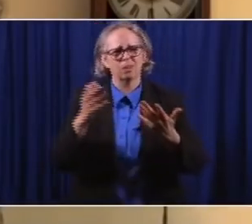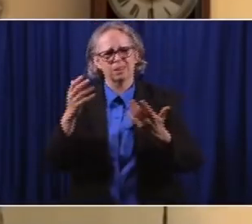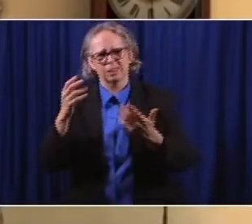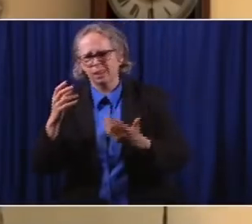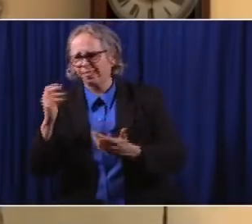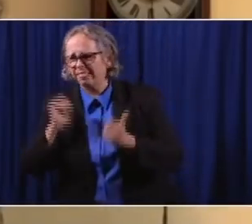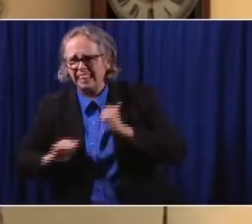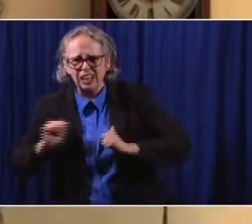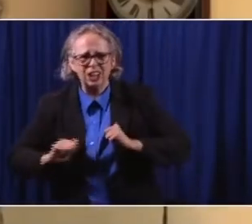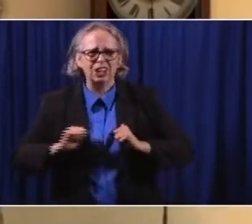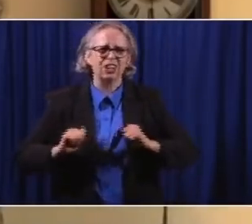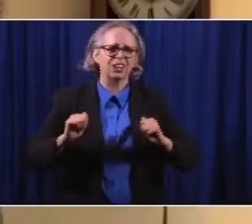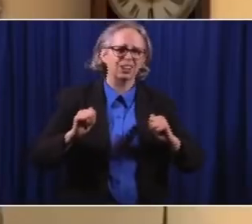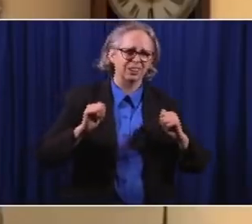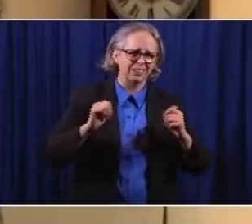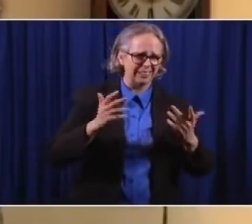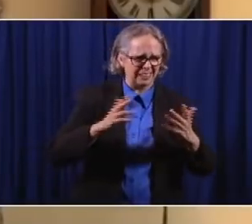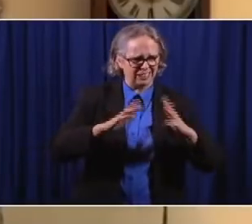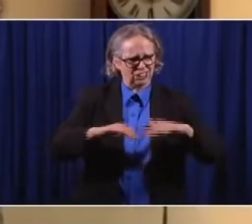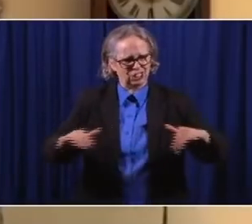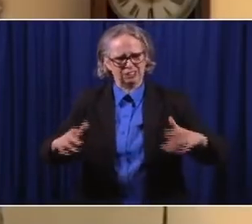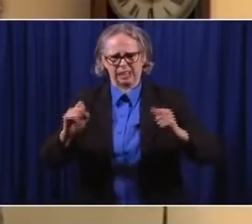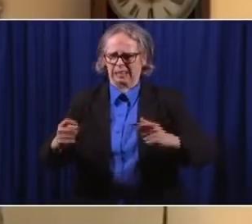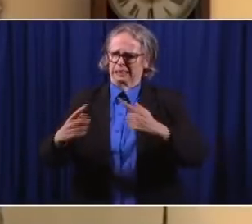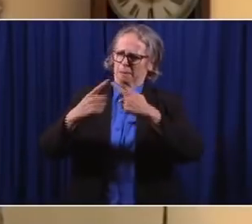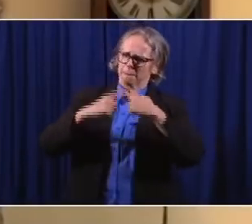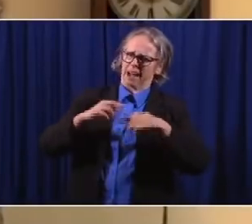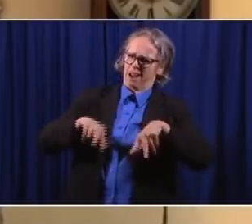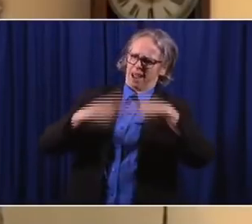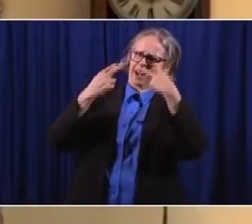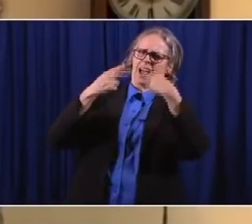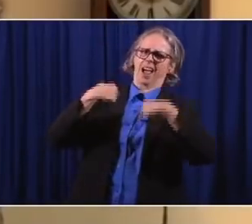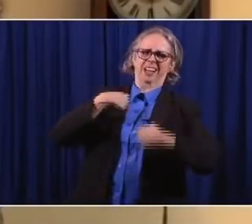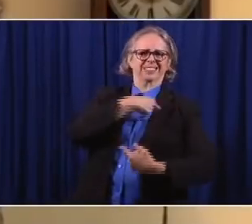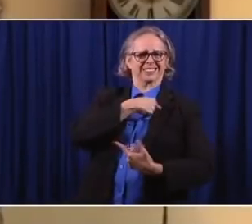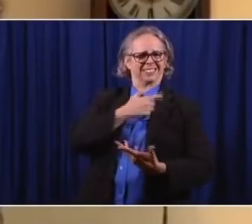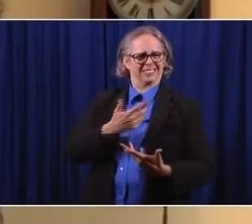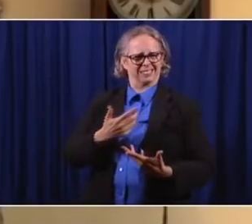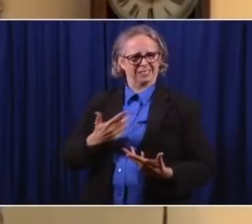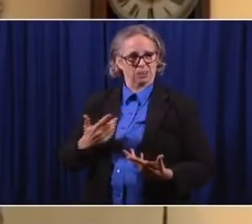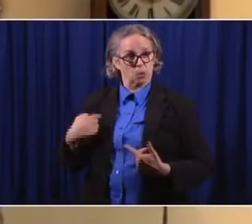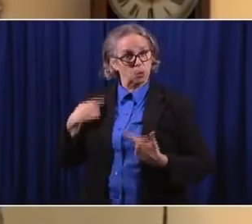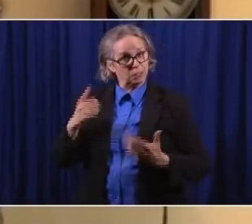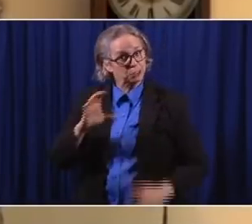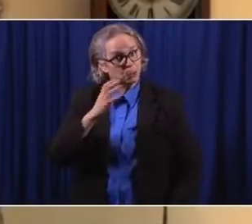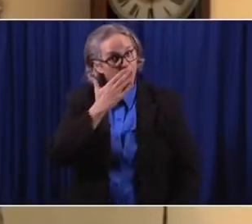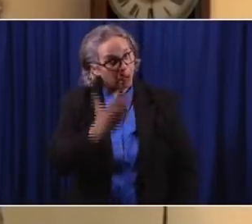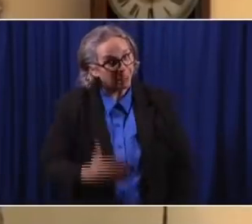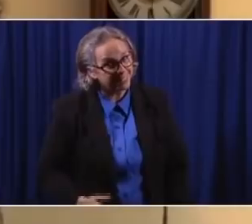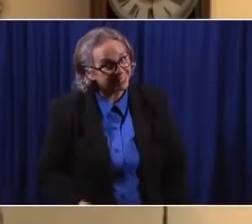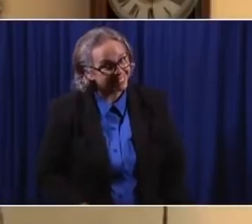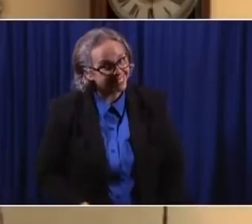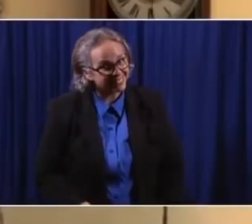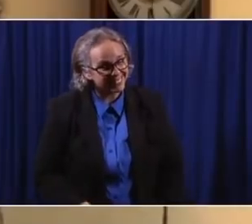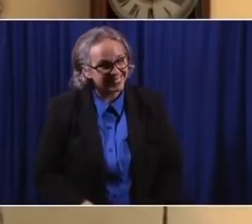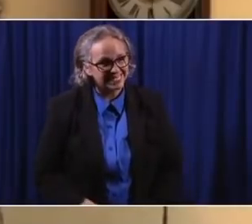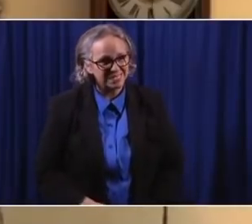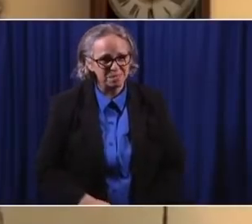to do. We're doing pretty well. We're doing pretty well. We got a ways to go, but we're